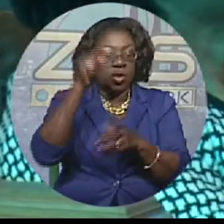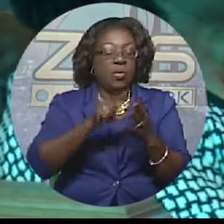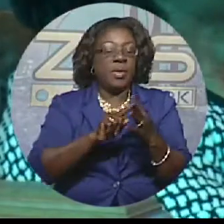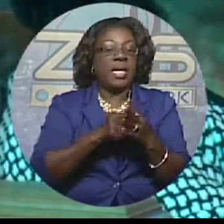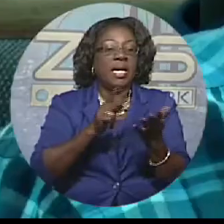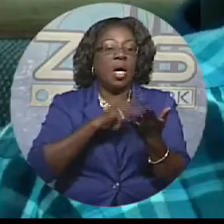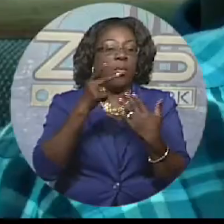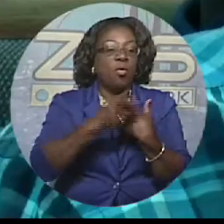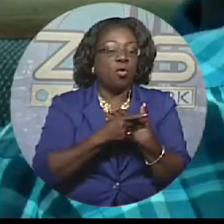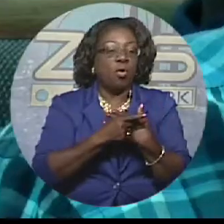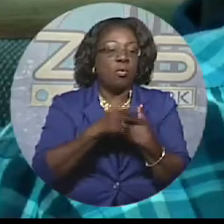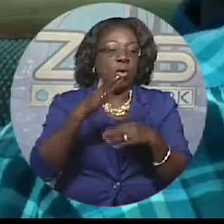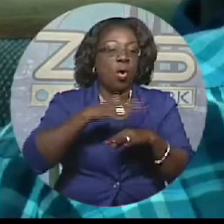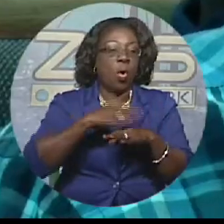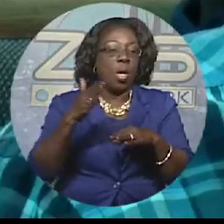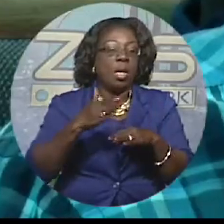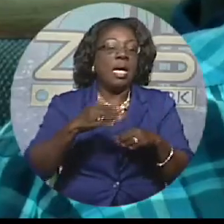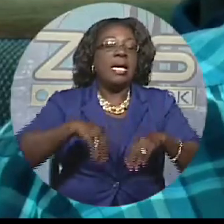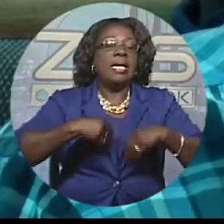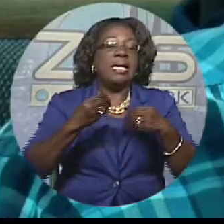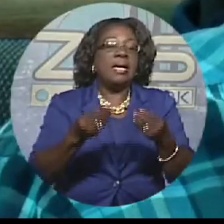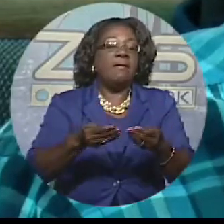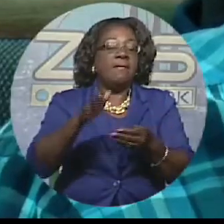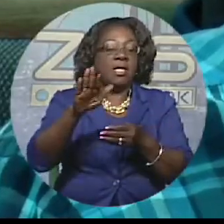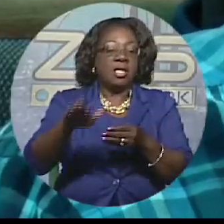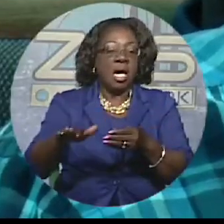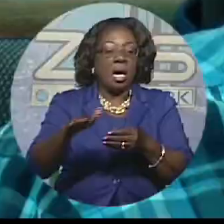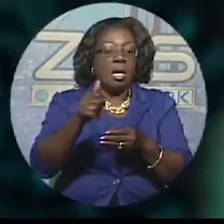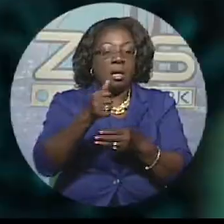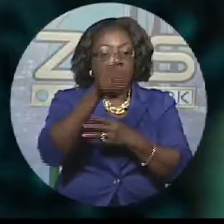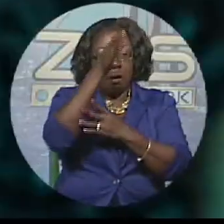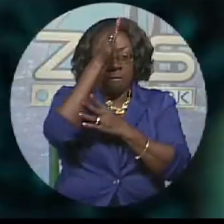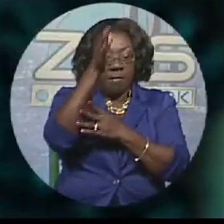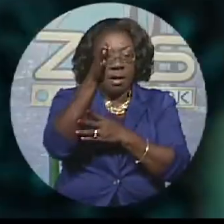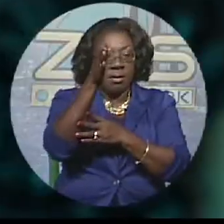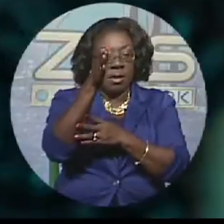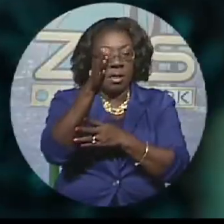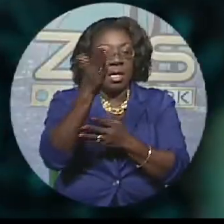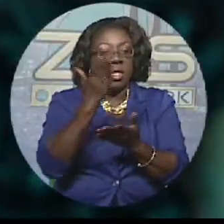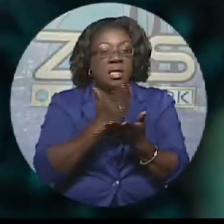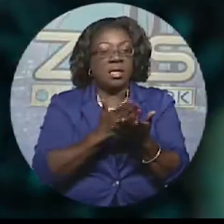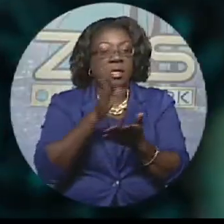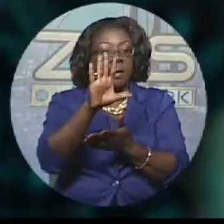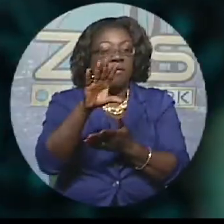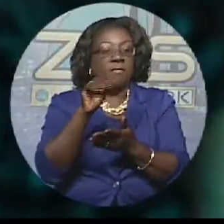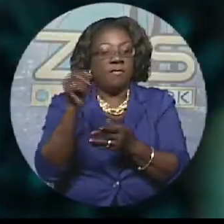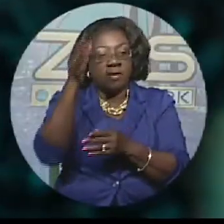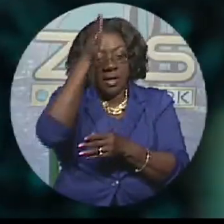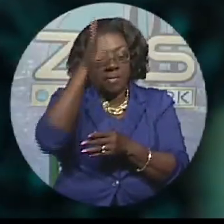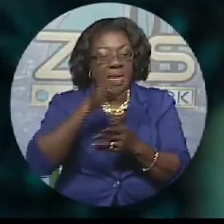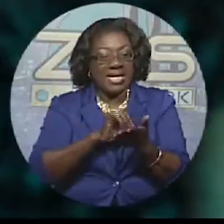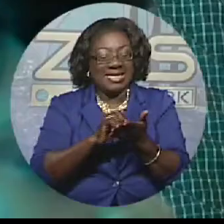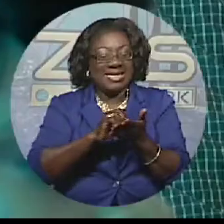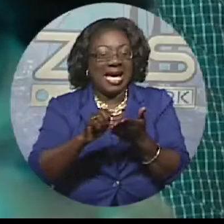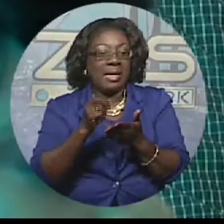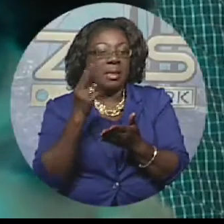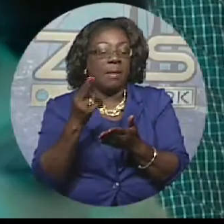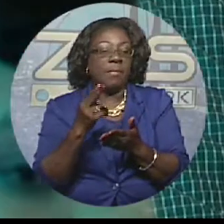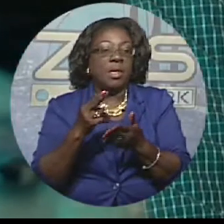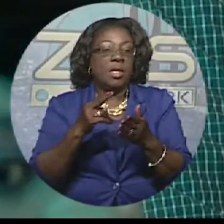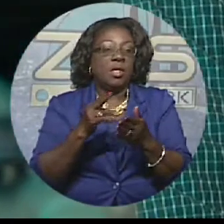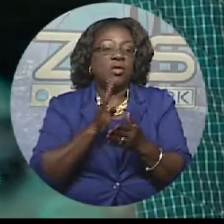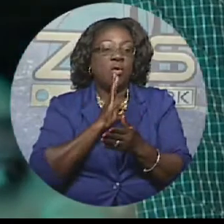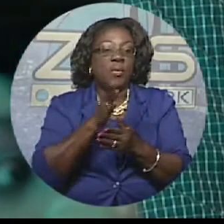called Give a Child a Father. Since its establishment, some 50 men have signed up to act as father figures for at-risk young men who are